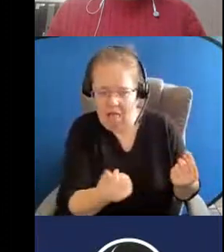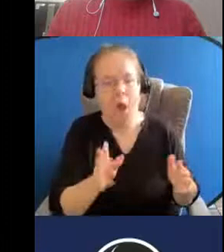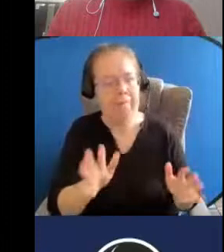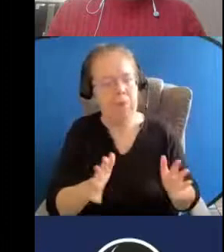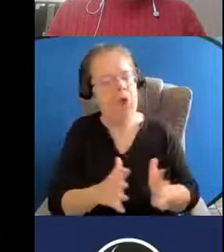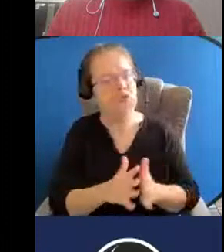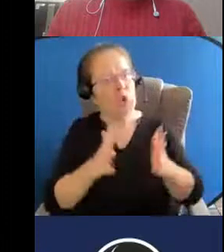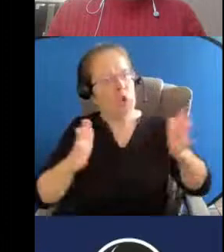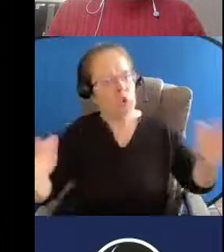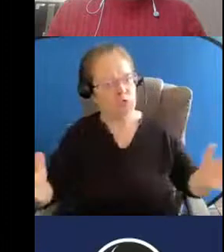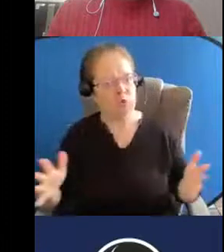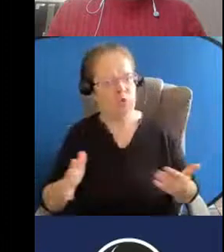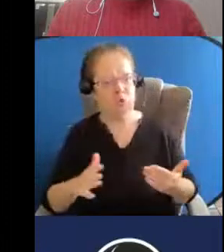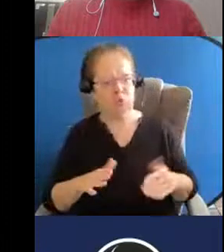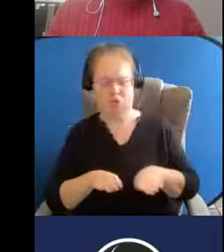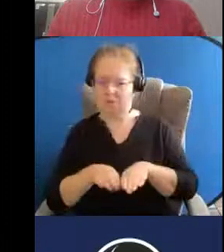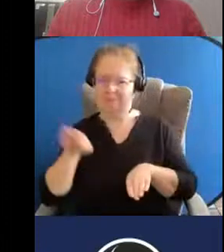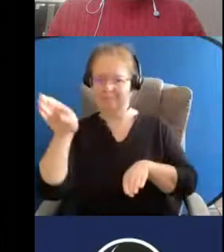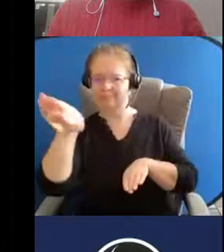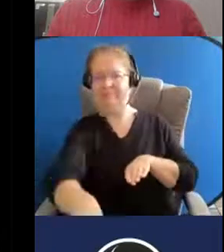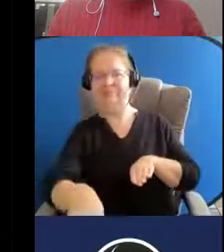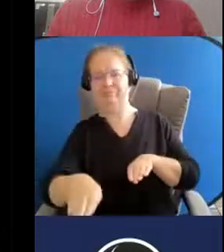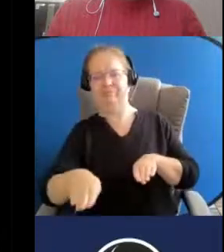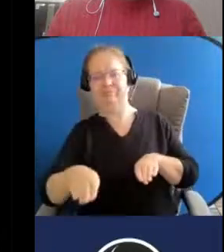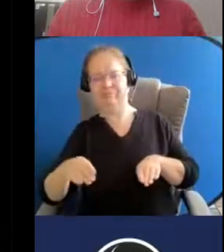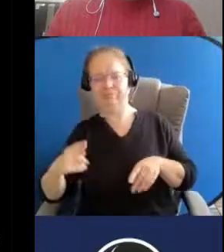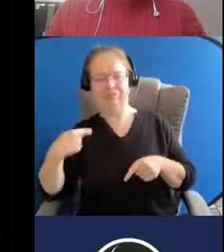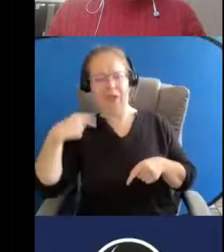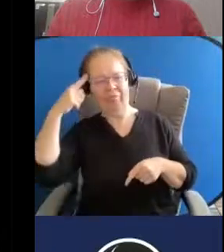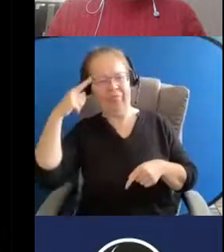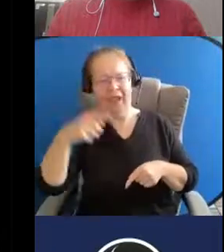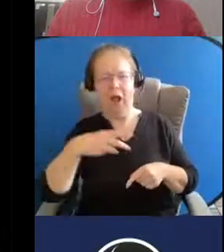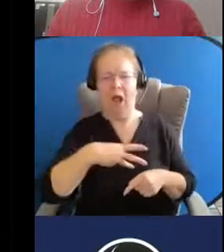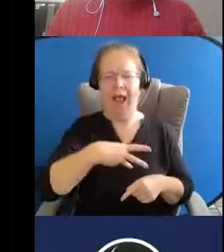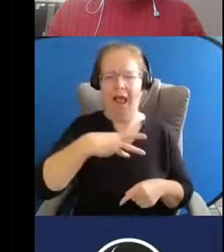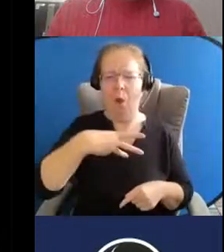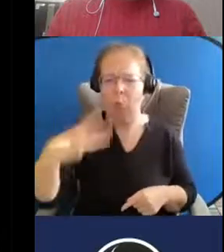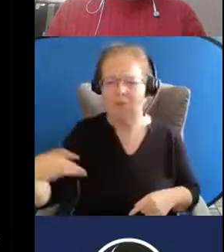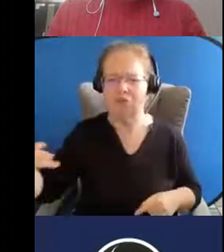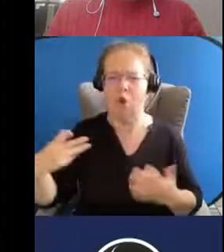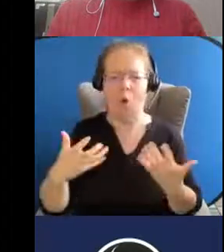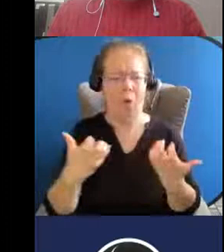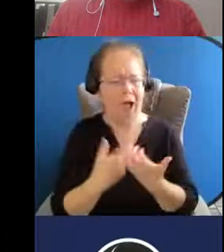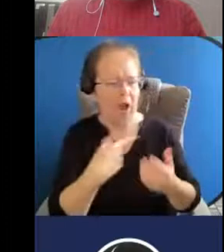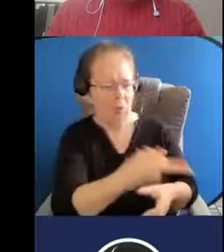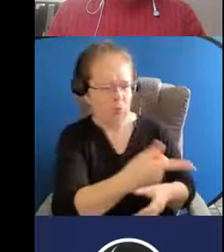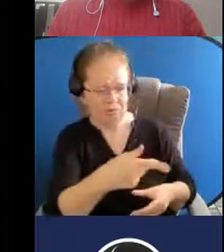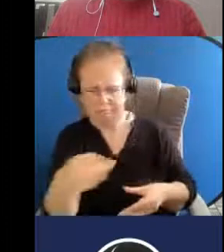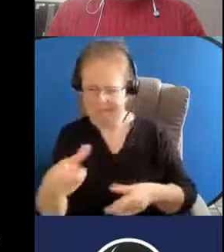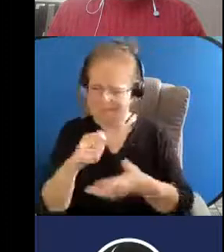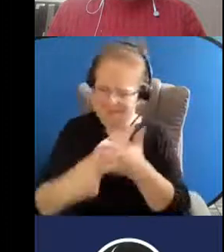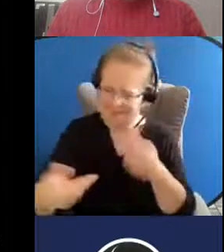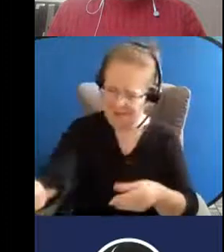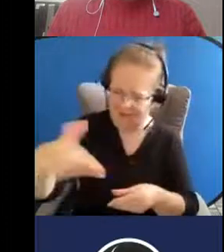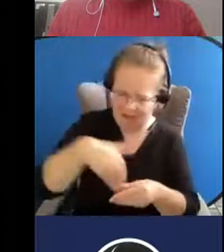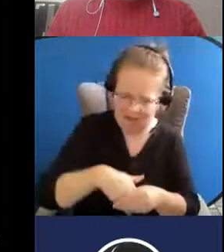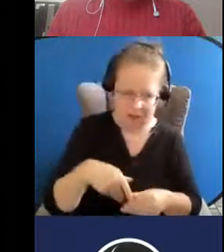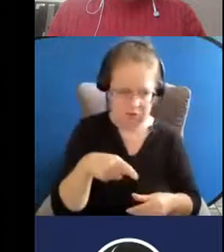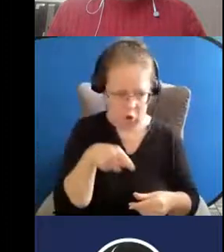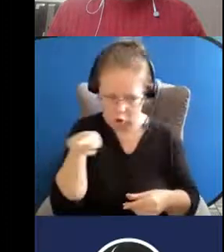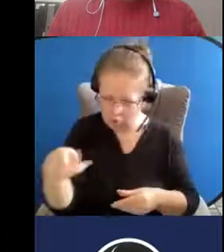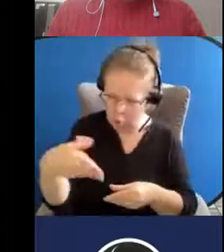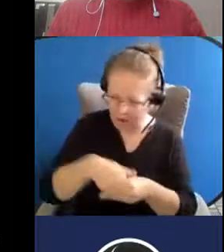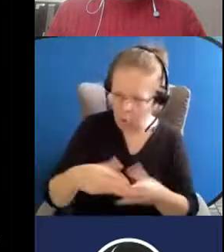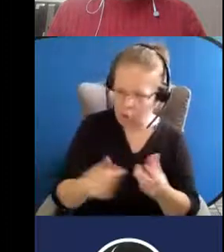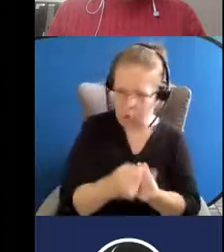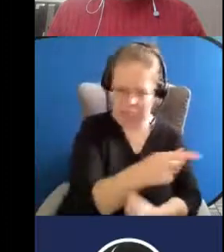huge step forward in terms of how we think about Windows and how we include people with disabilities inside of the design. We